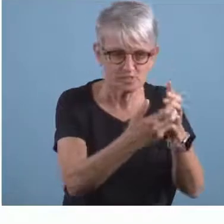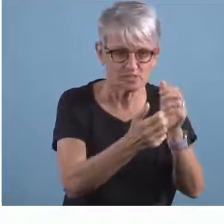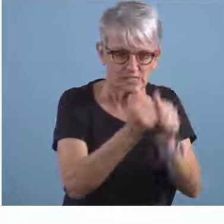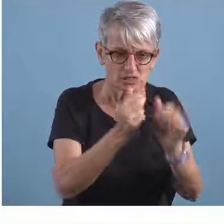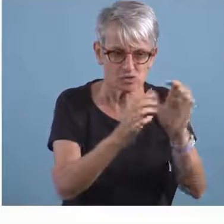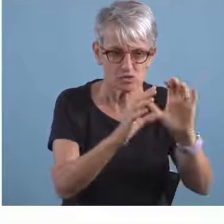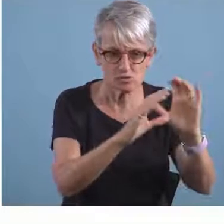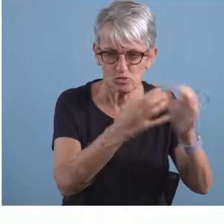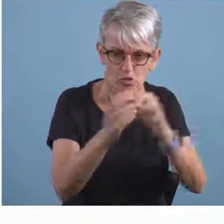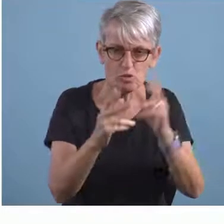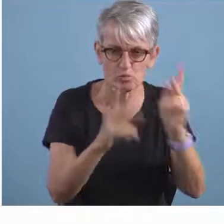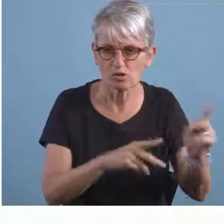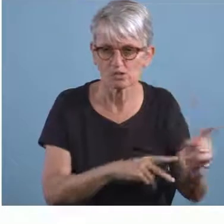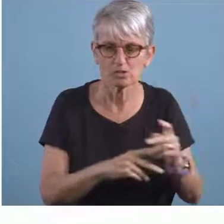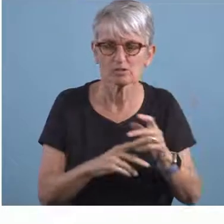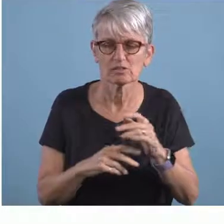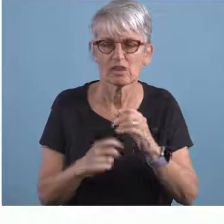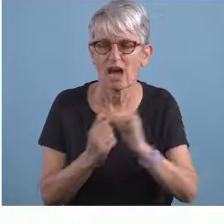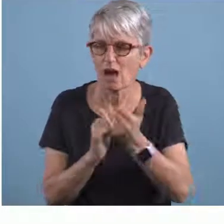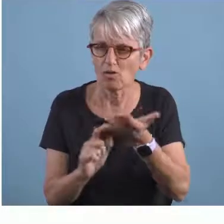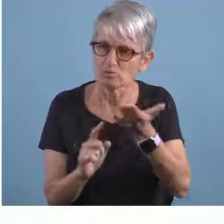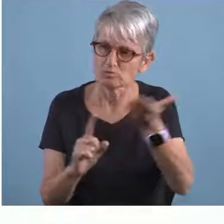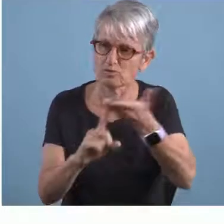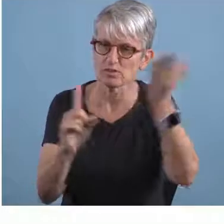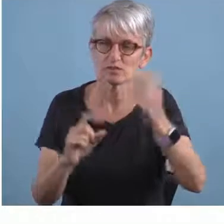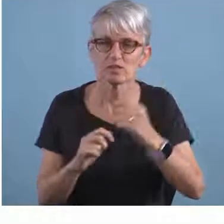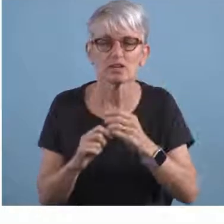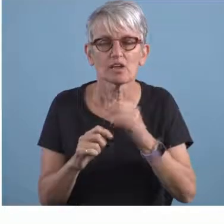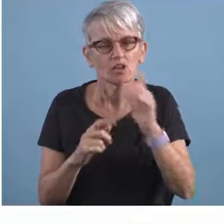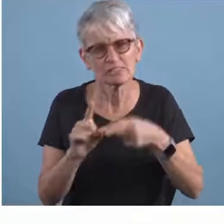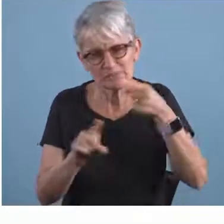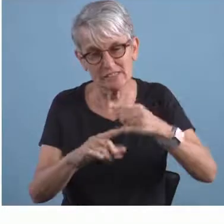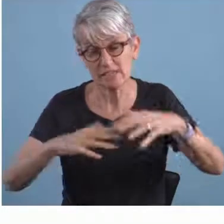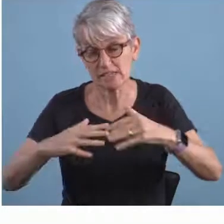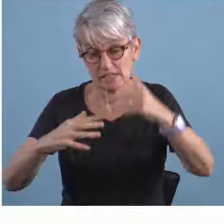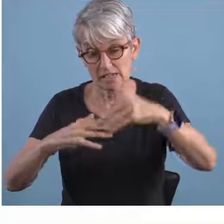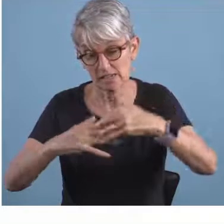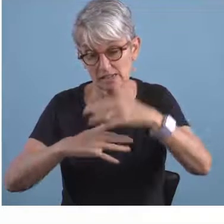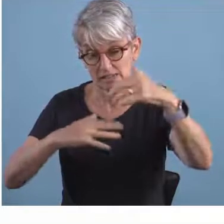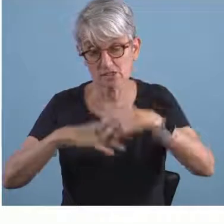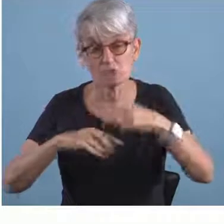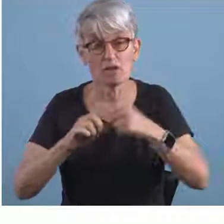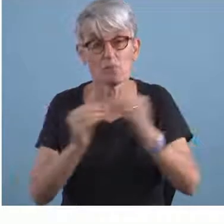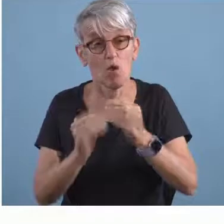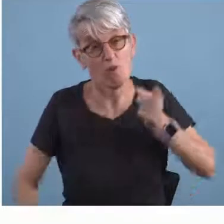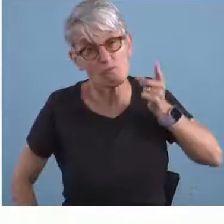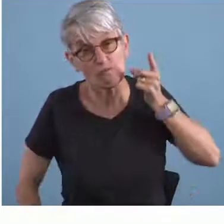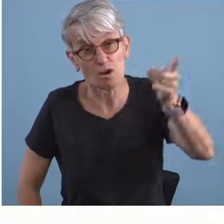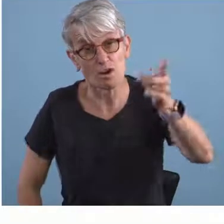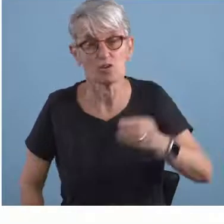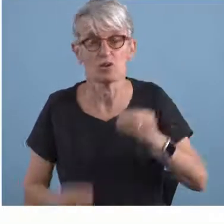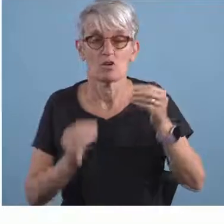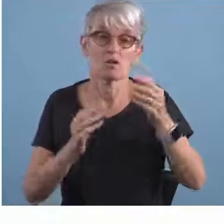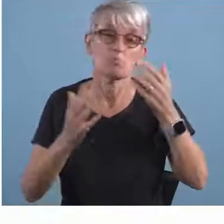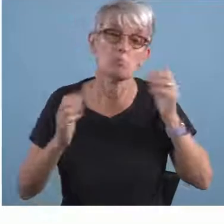This wouldn't be specific to Indigenous families, but the more remote you get, the more issues you're going to have, you might